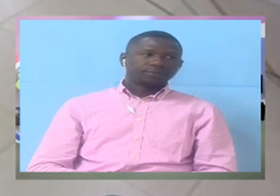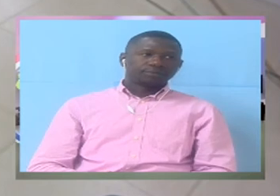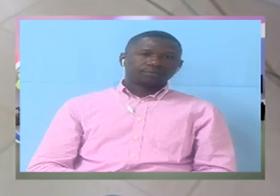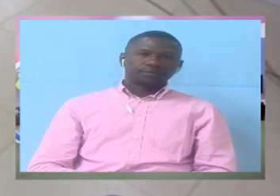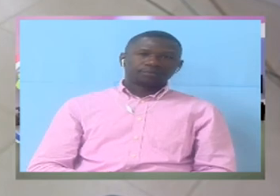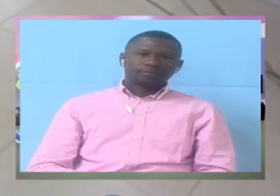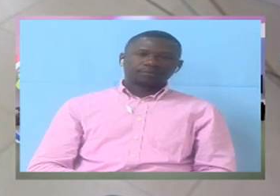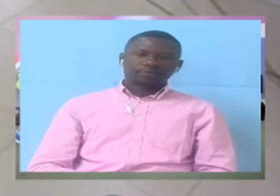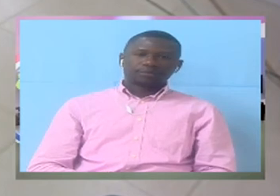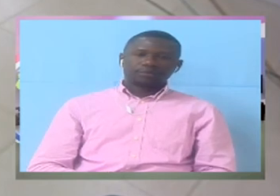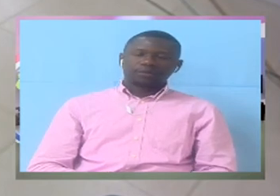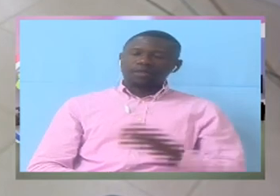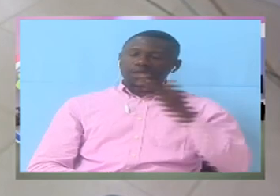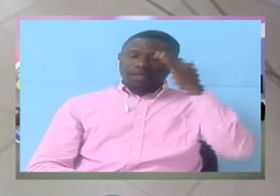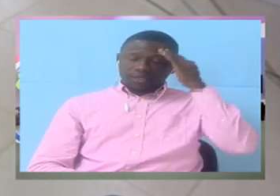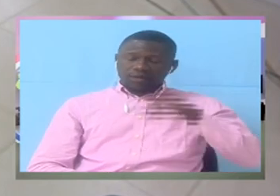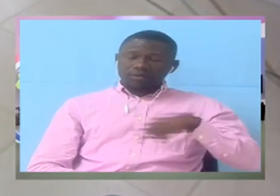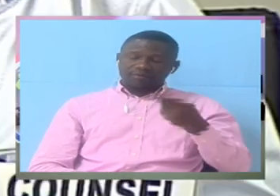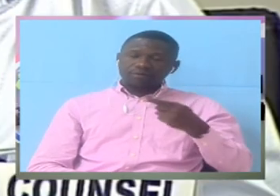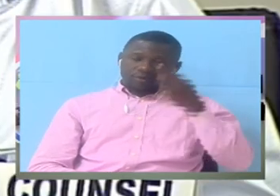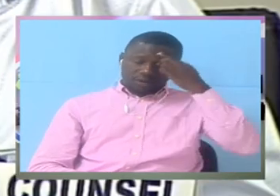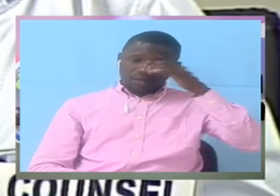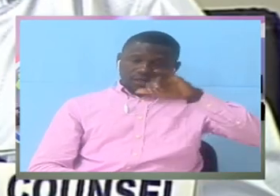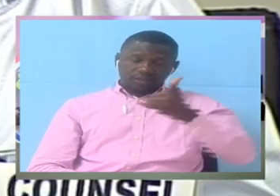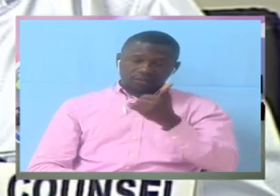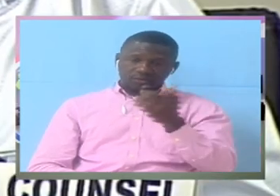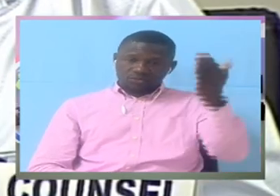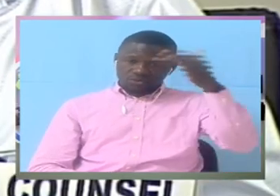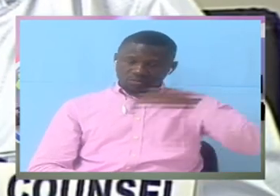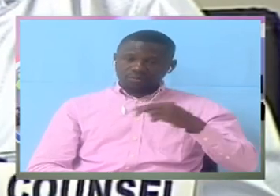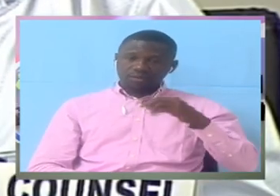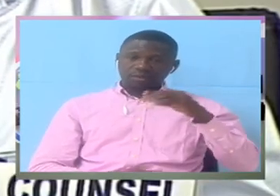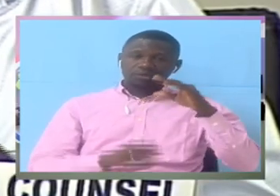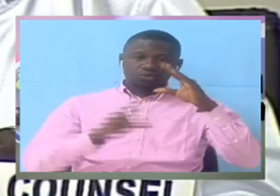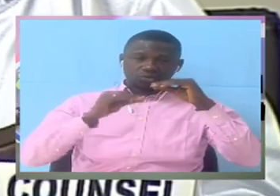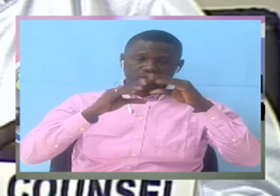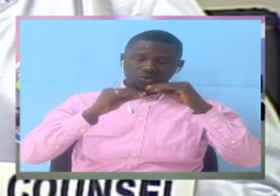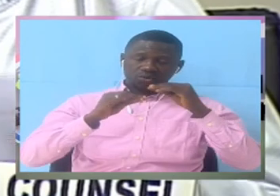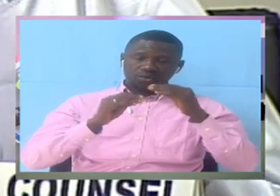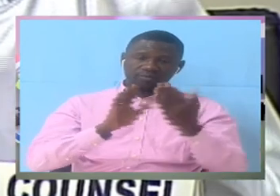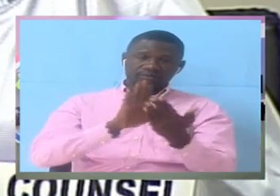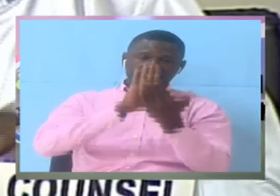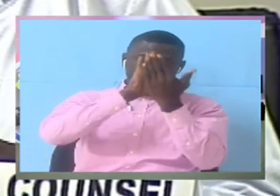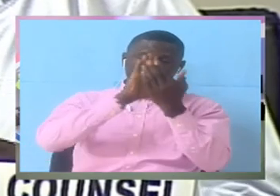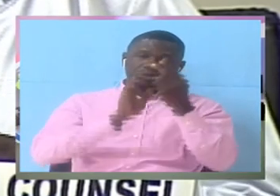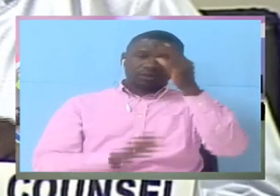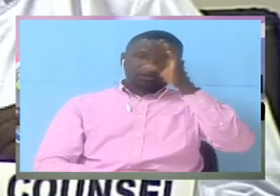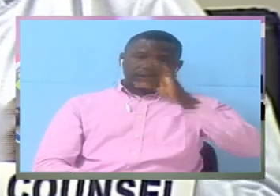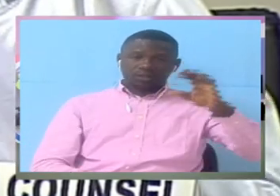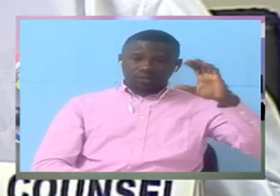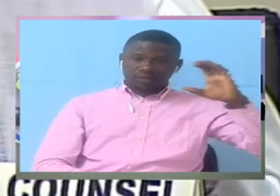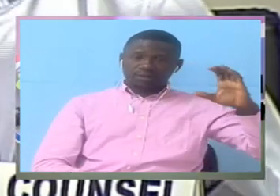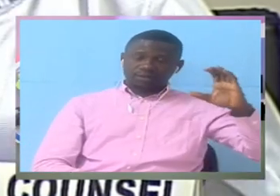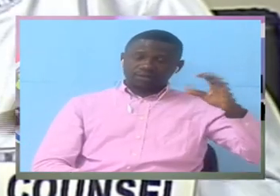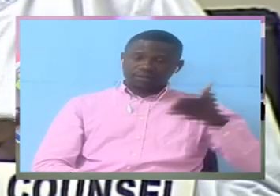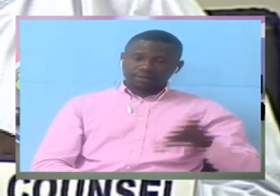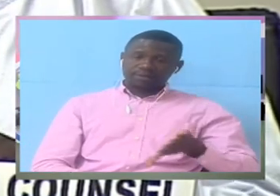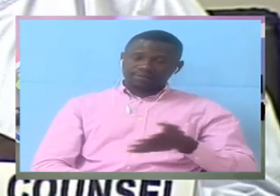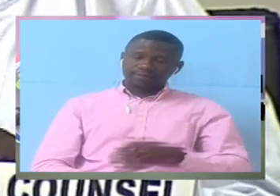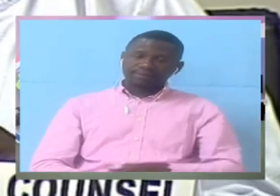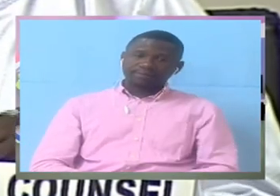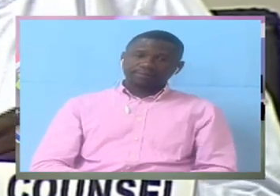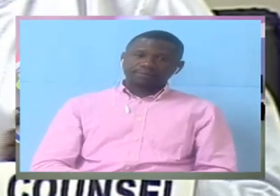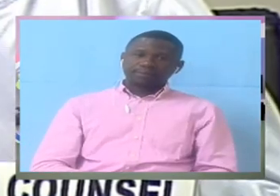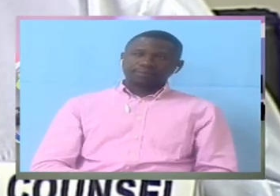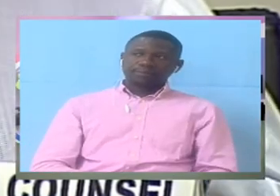Thank you for agreeing to testify before the TRRC. Baraka bake, isonta nyami kanaki la CDRO di jans